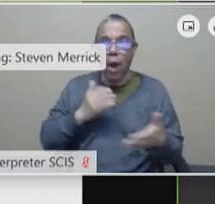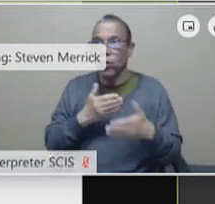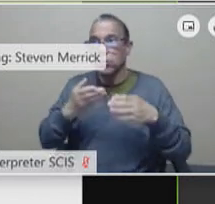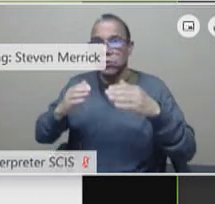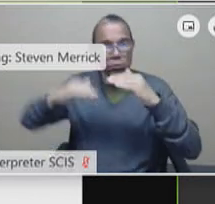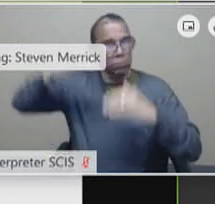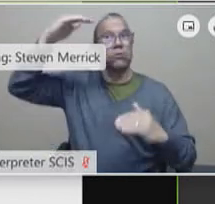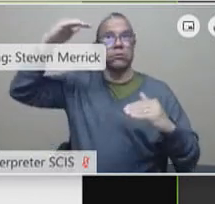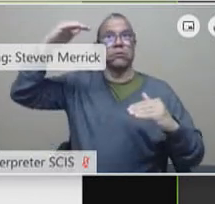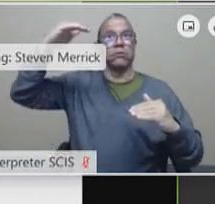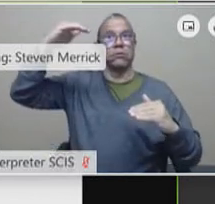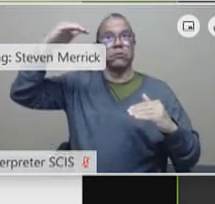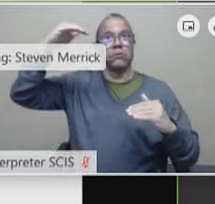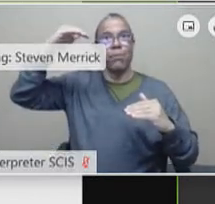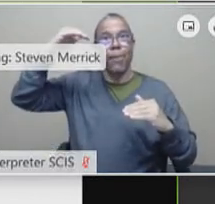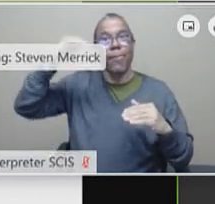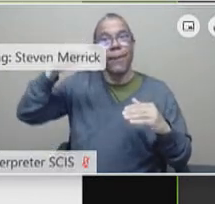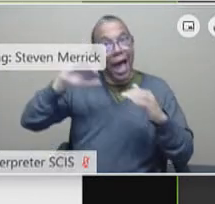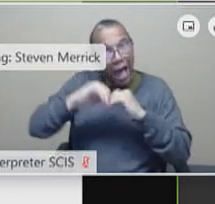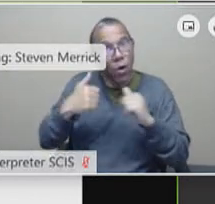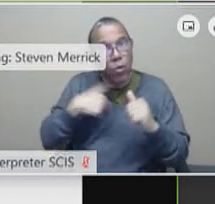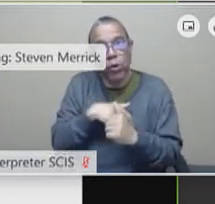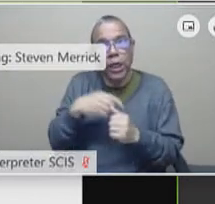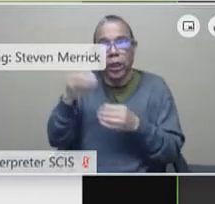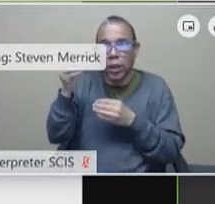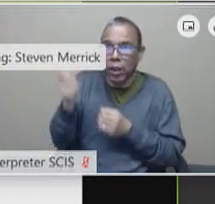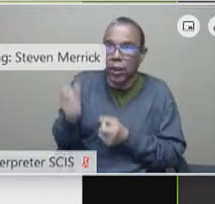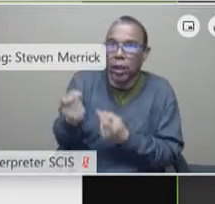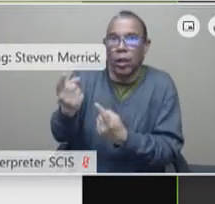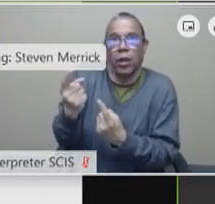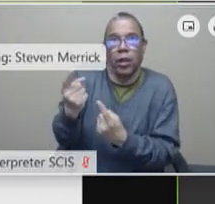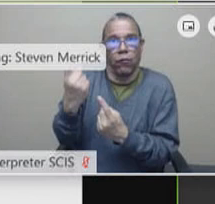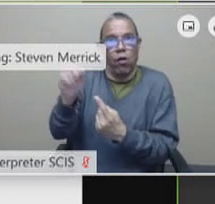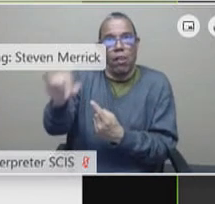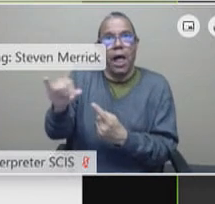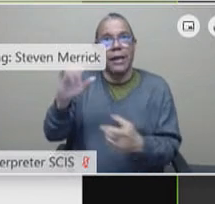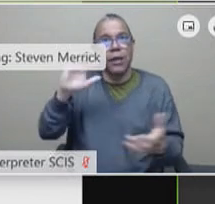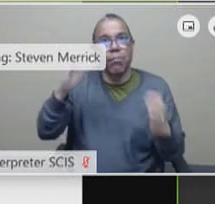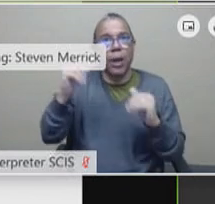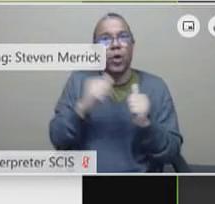department compared to spending on substance use and mental health.